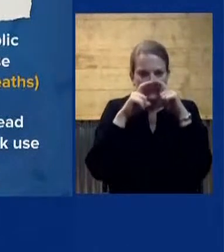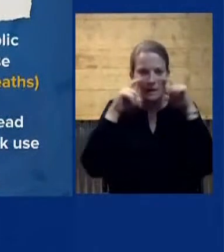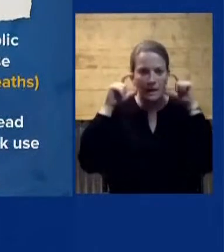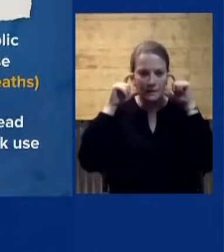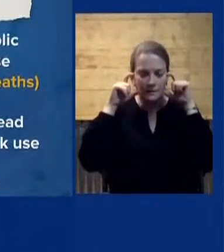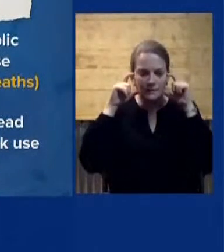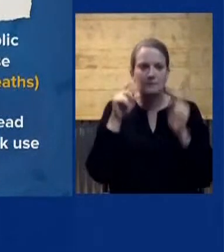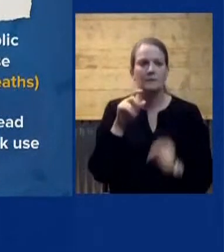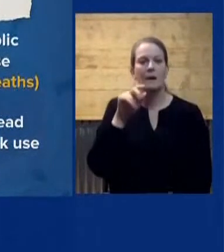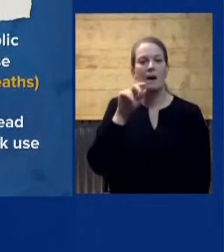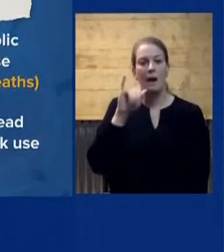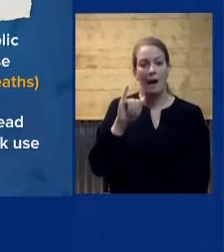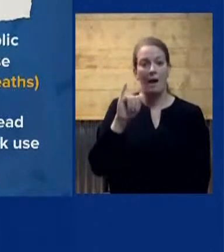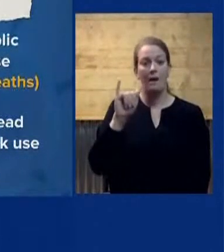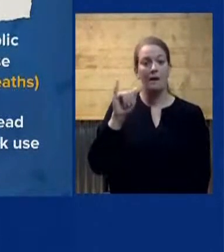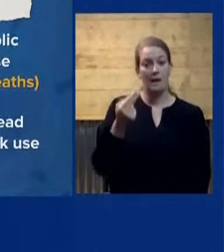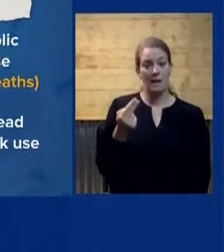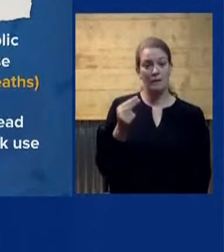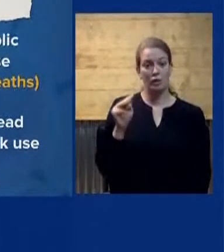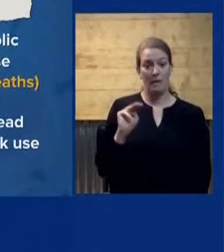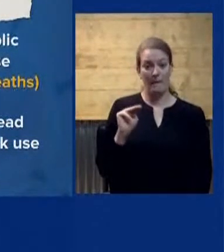IHME says